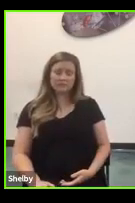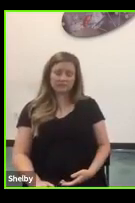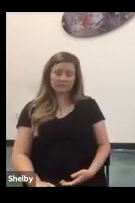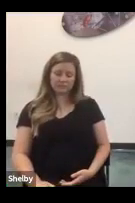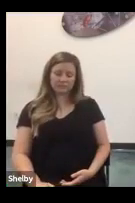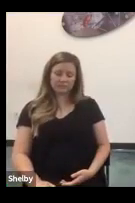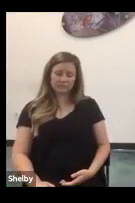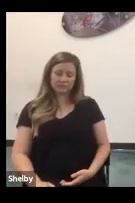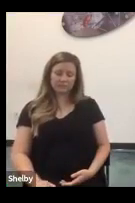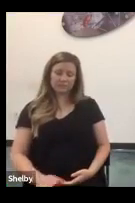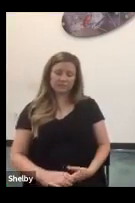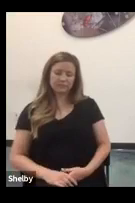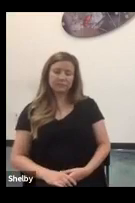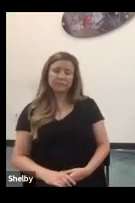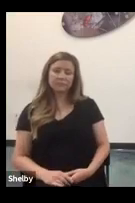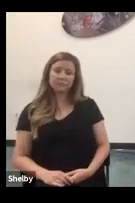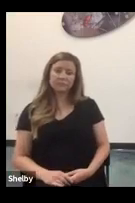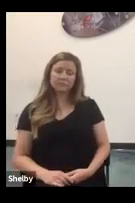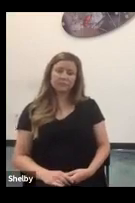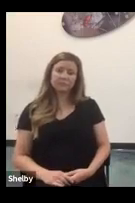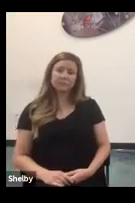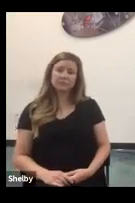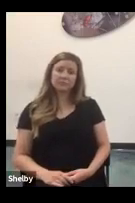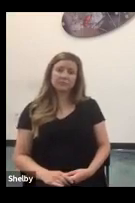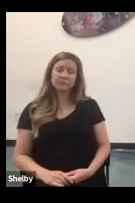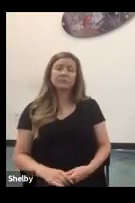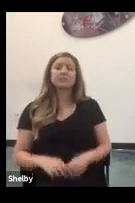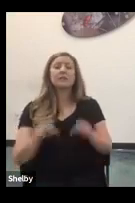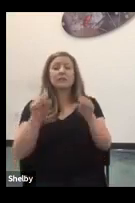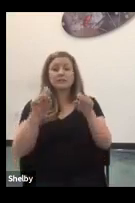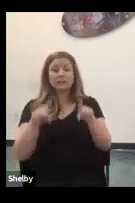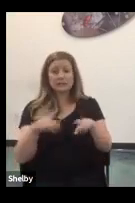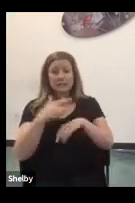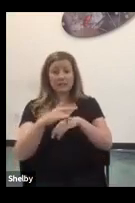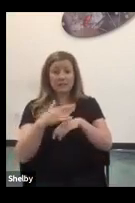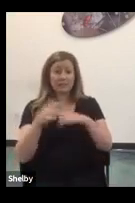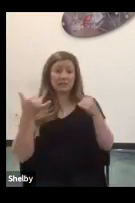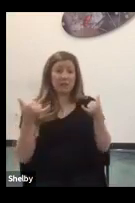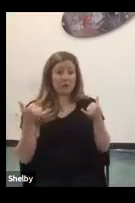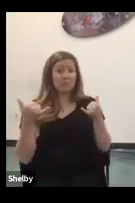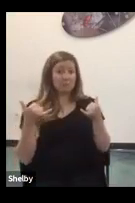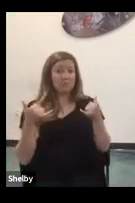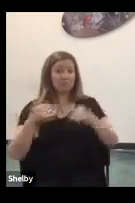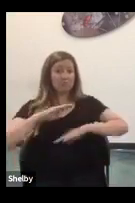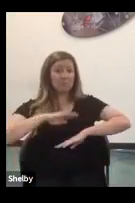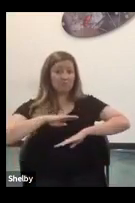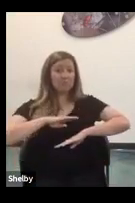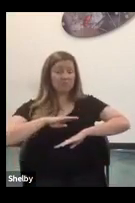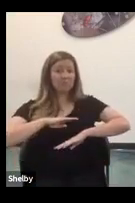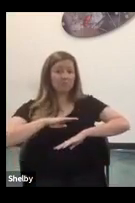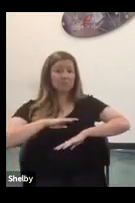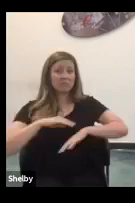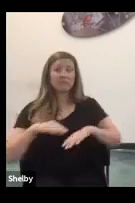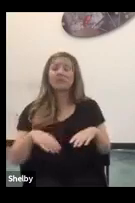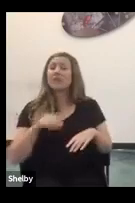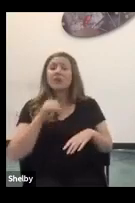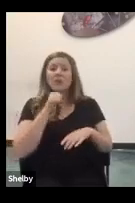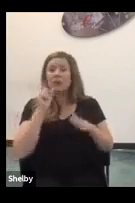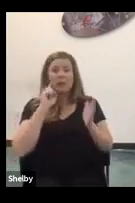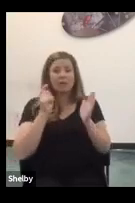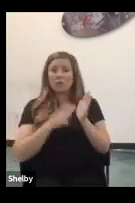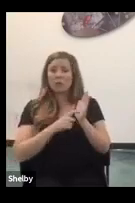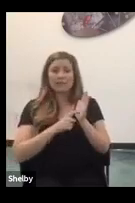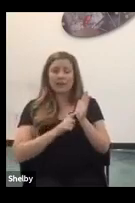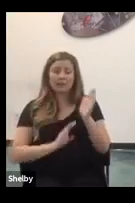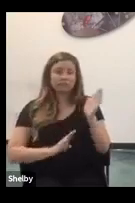Yeah, so testing availability is adequate right now. we are not seeing a surge because